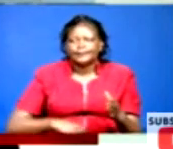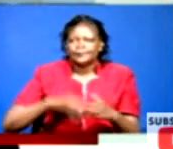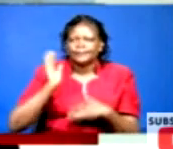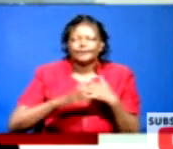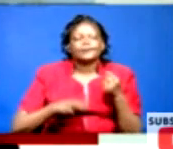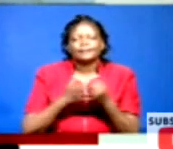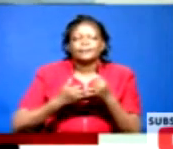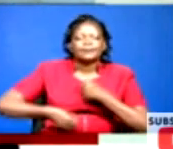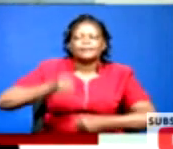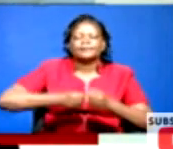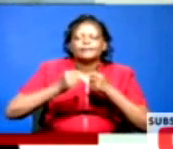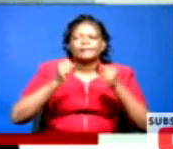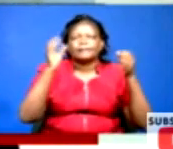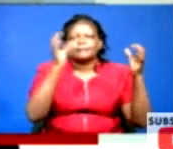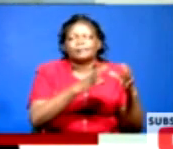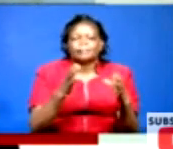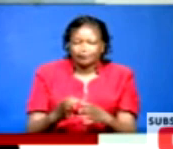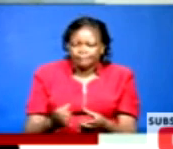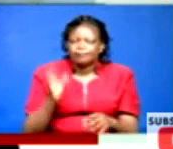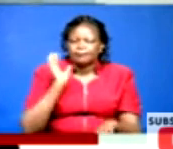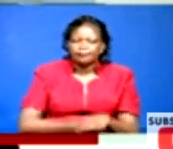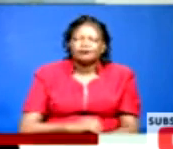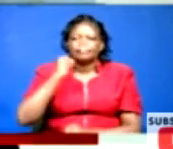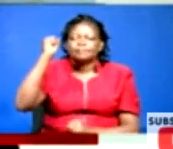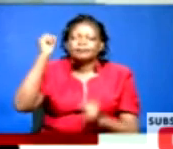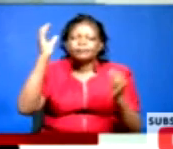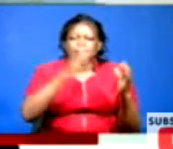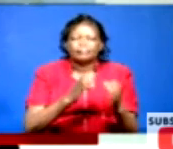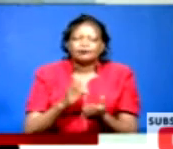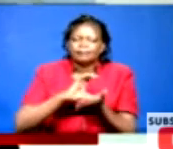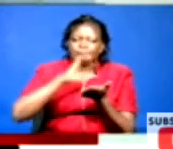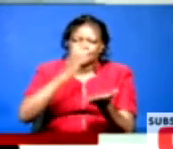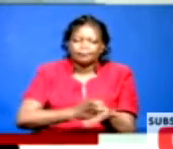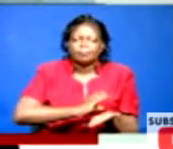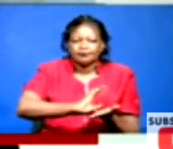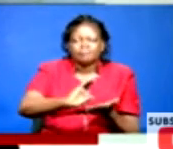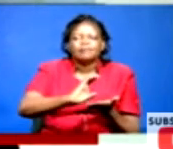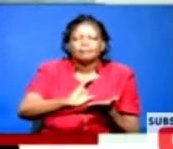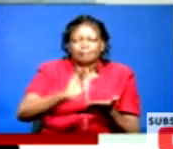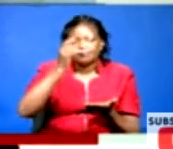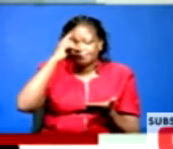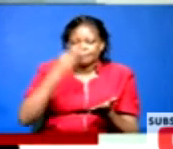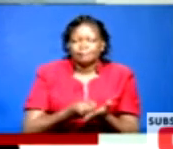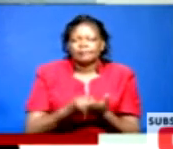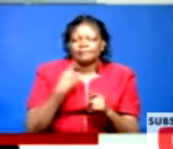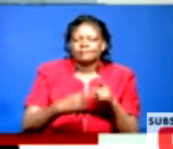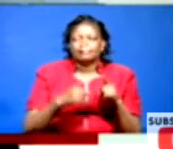active parties as eligible to receive the political party's fund allocation for the financial year